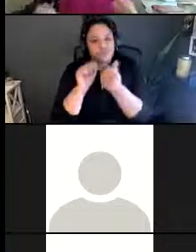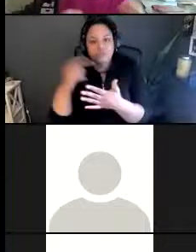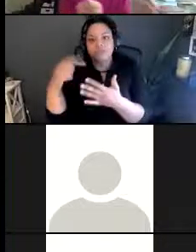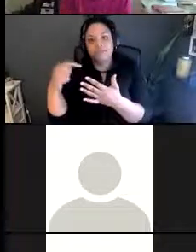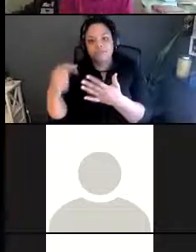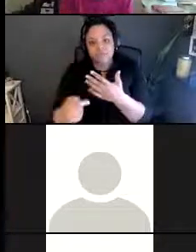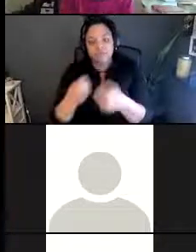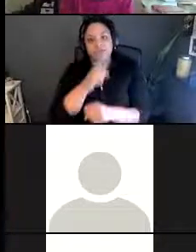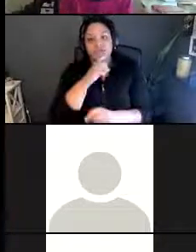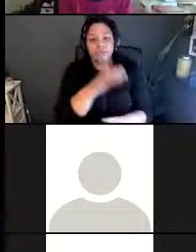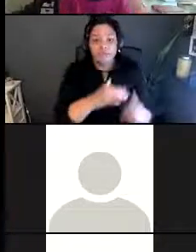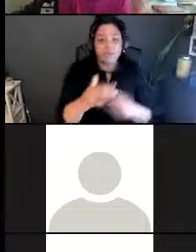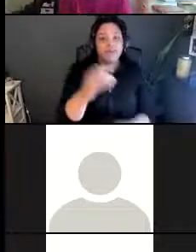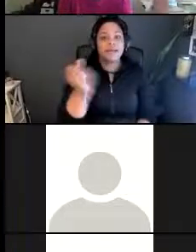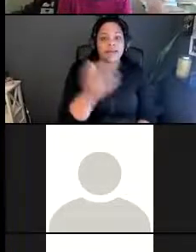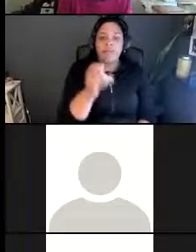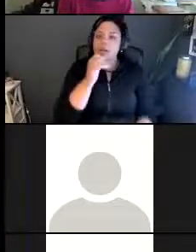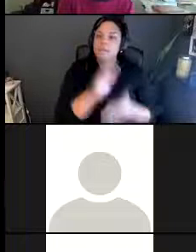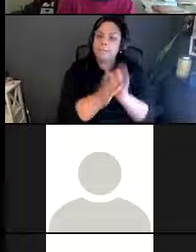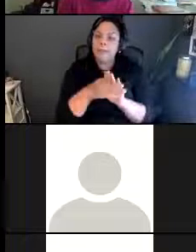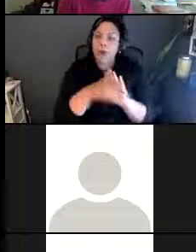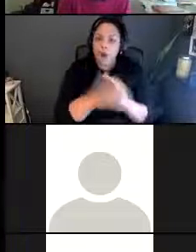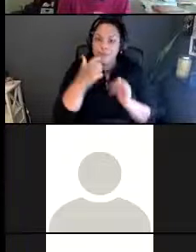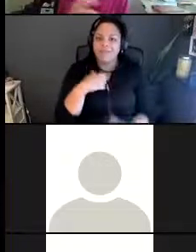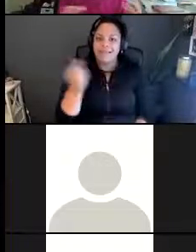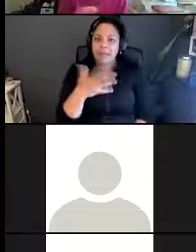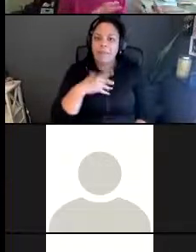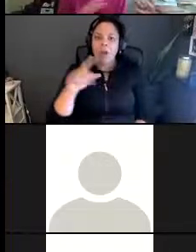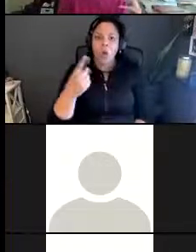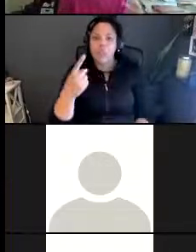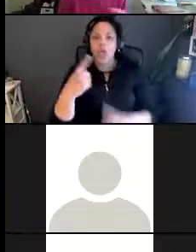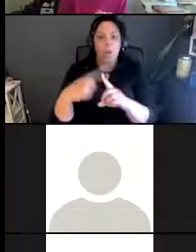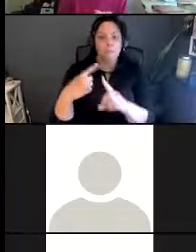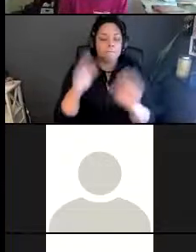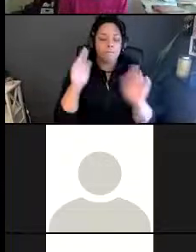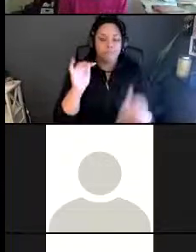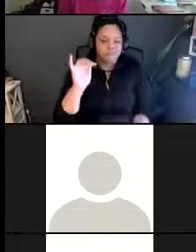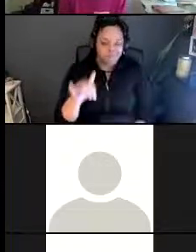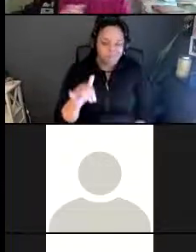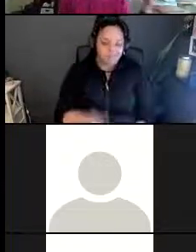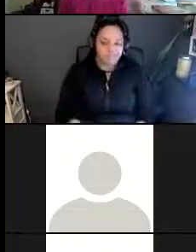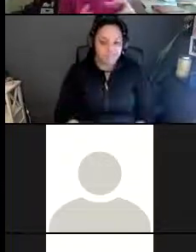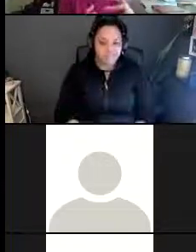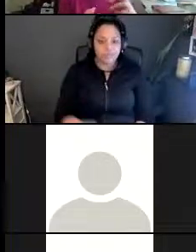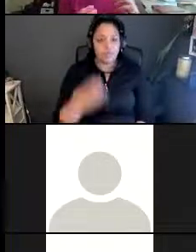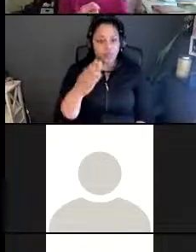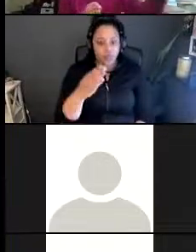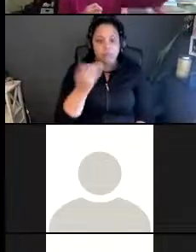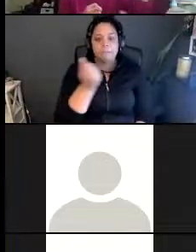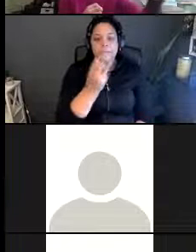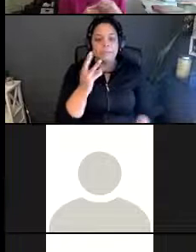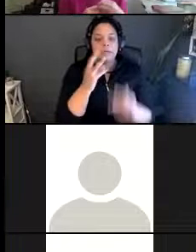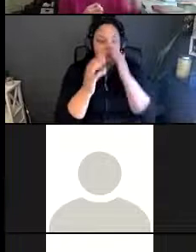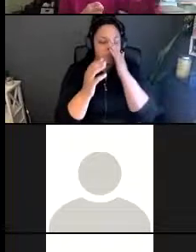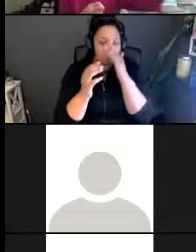where gambling doesn't cause harm because it's my only hope. Multiple interventions and strategies, collaboration